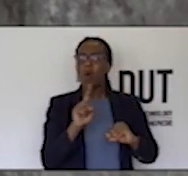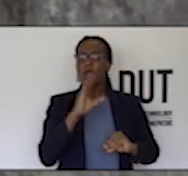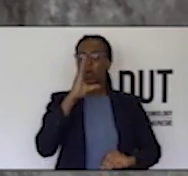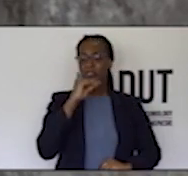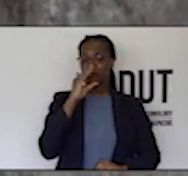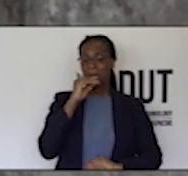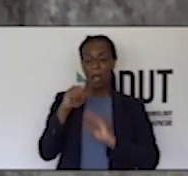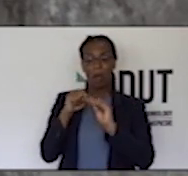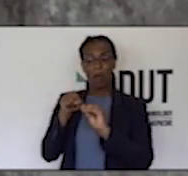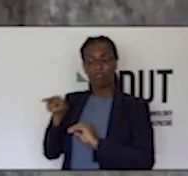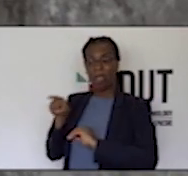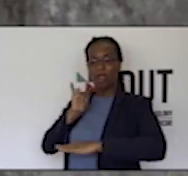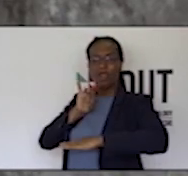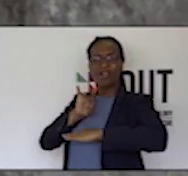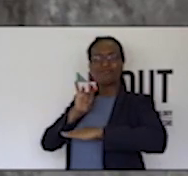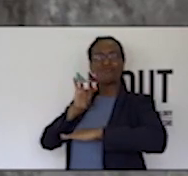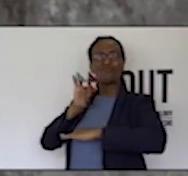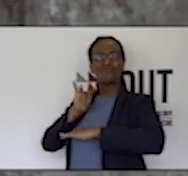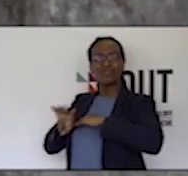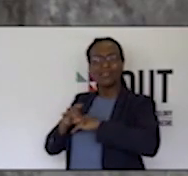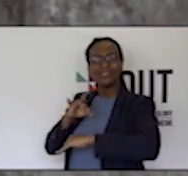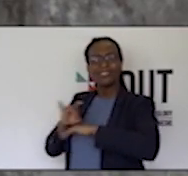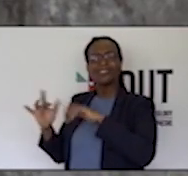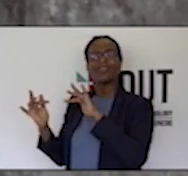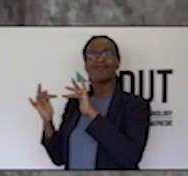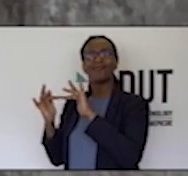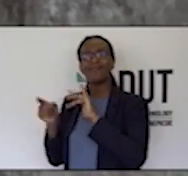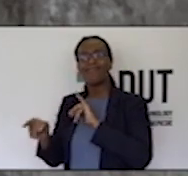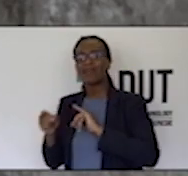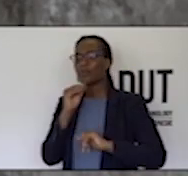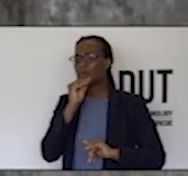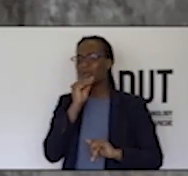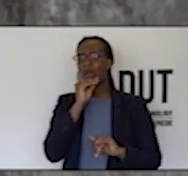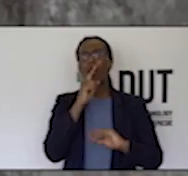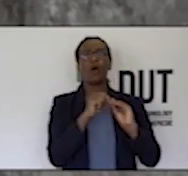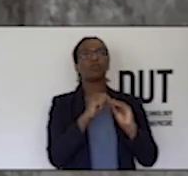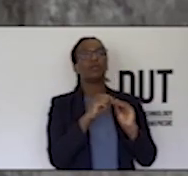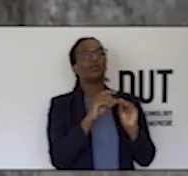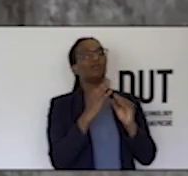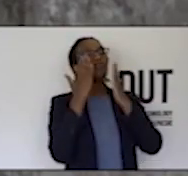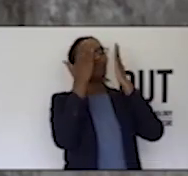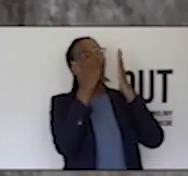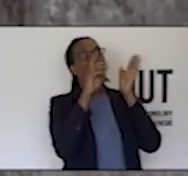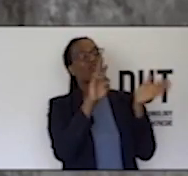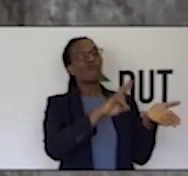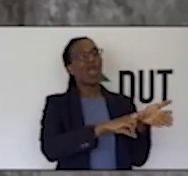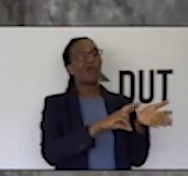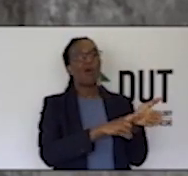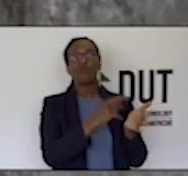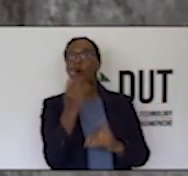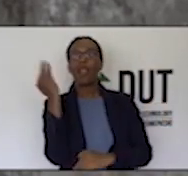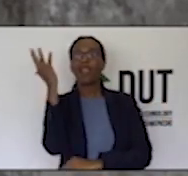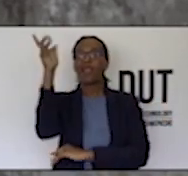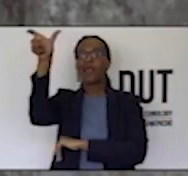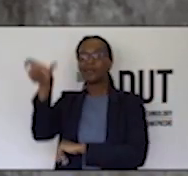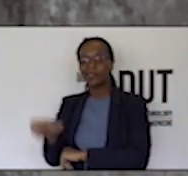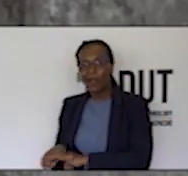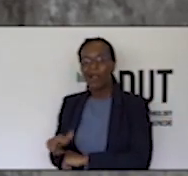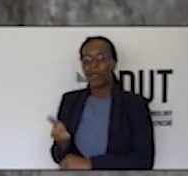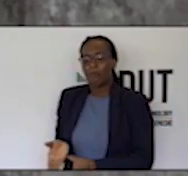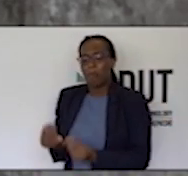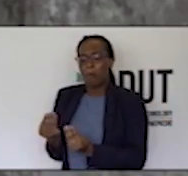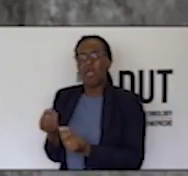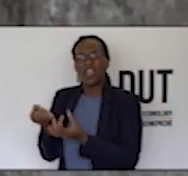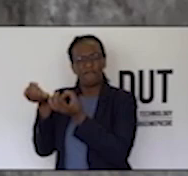talk about during the consultation, about it being on your academic record or having your lectures find out, unless it's through your